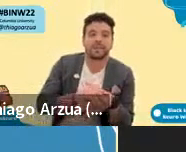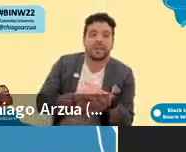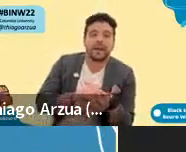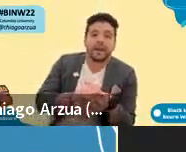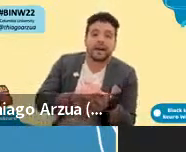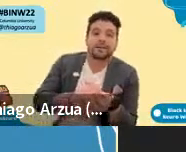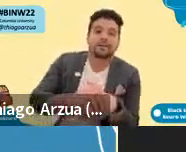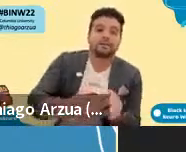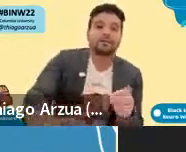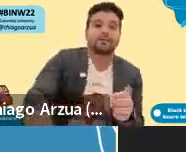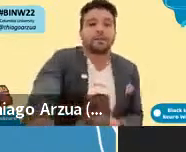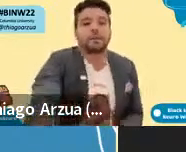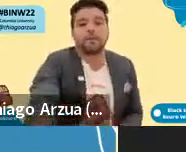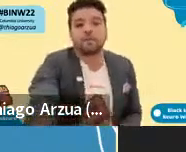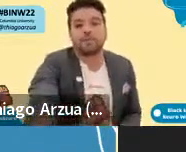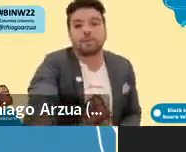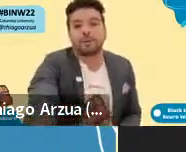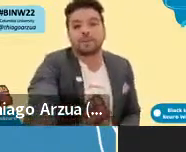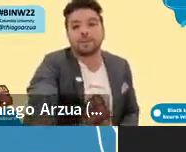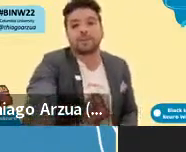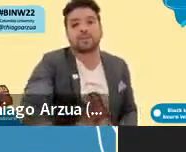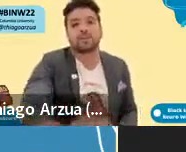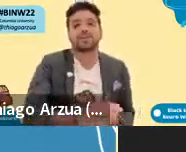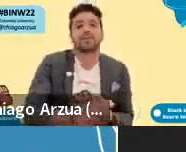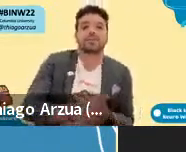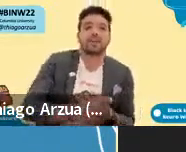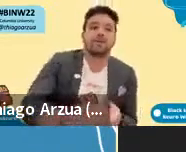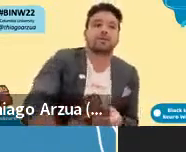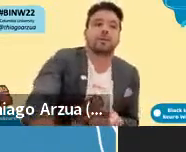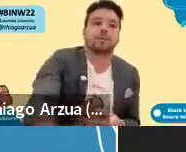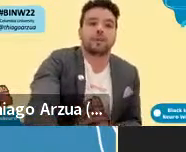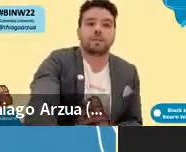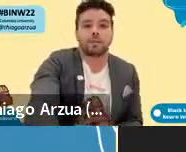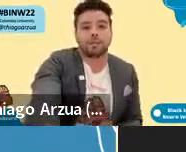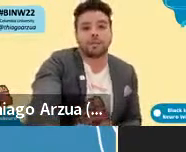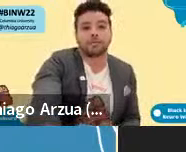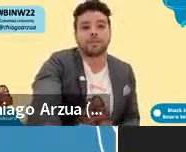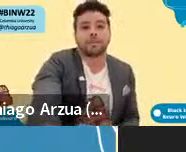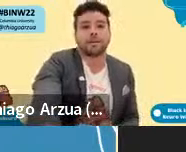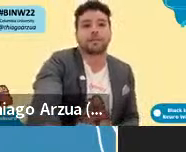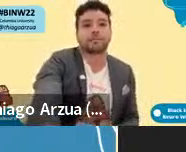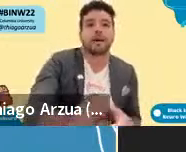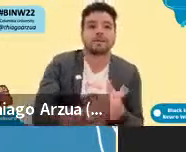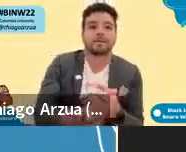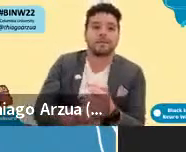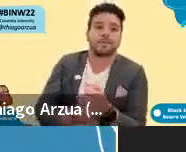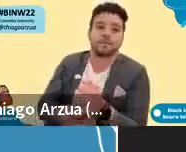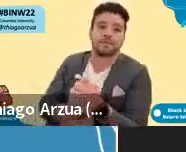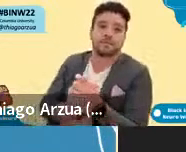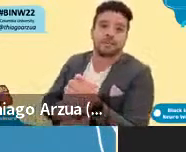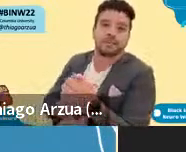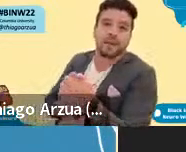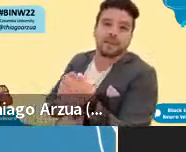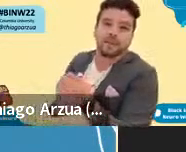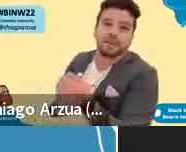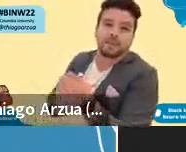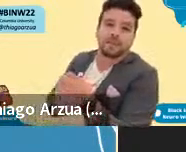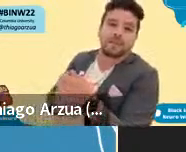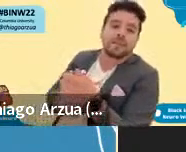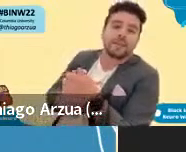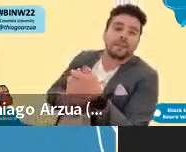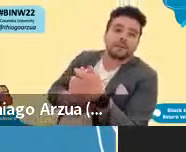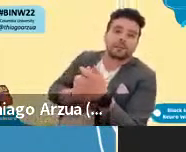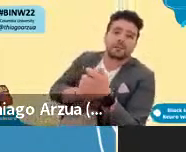chat. She wrote an article published April of this year called Addressing Racial and Phenotypic Bias in Human Neuroscience